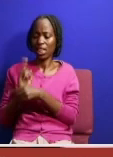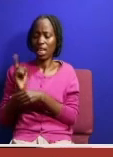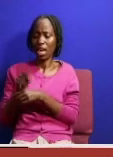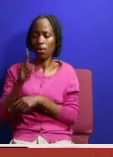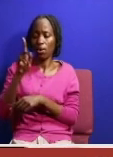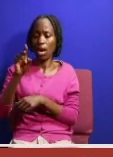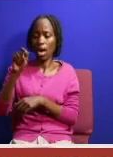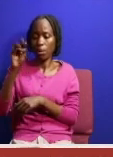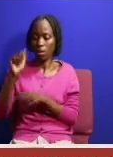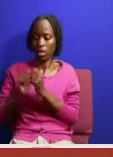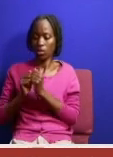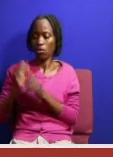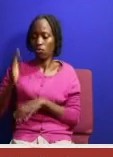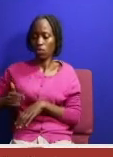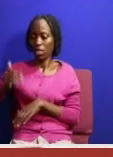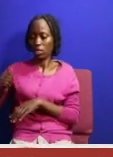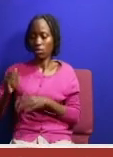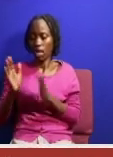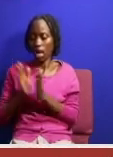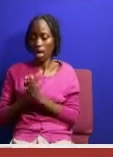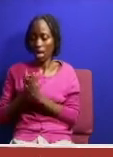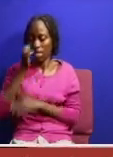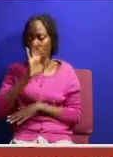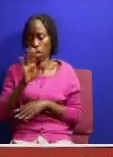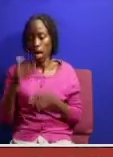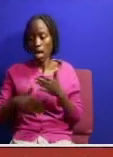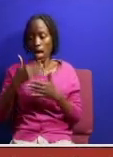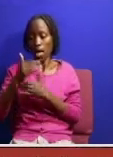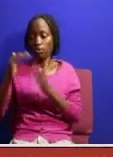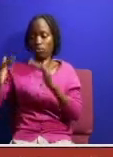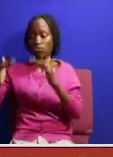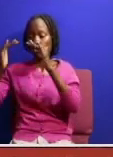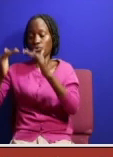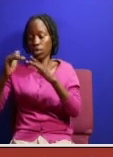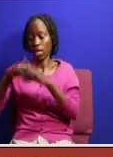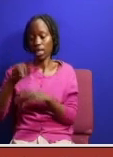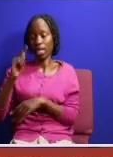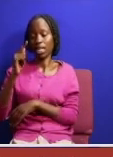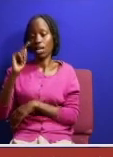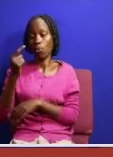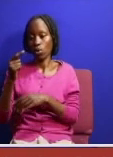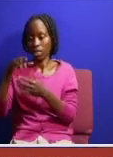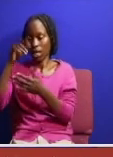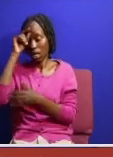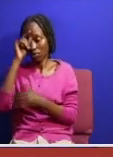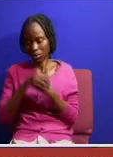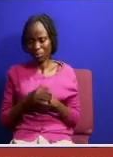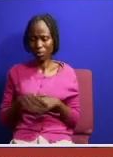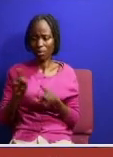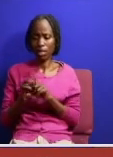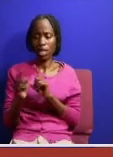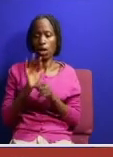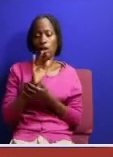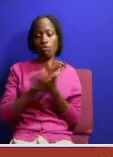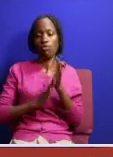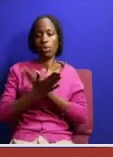serving self-interest and putting them in the dark after his glory in the current Kenya Kwanza regime. Wamekuja kuomba msamaha.